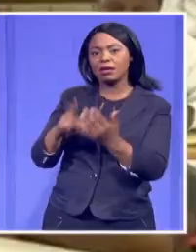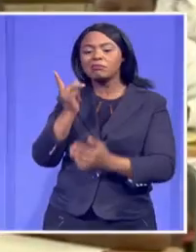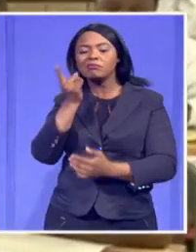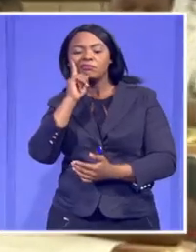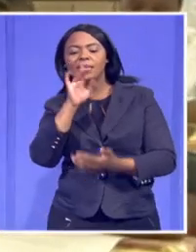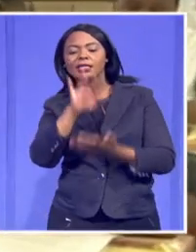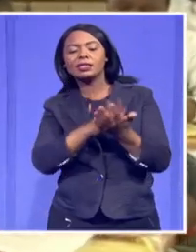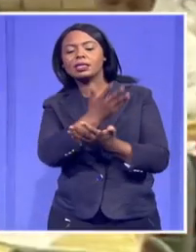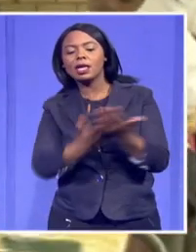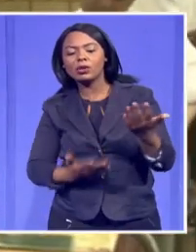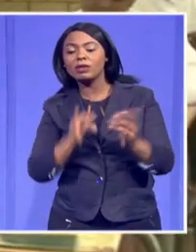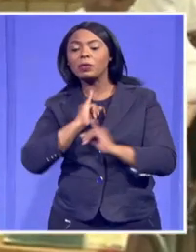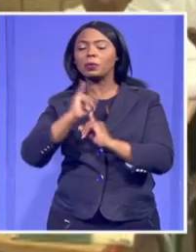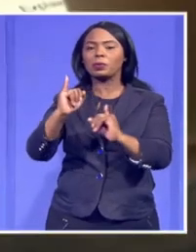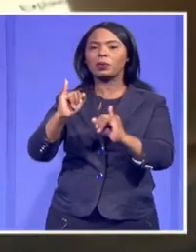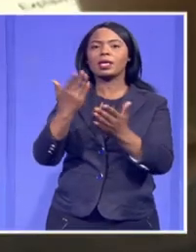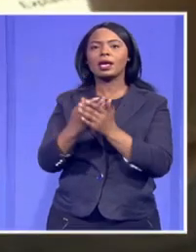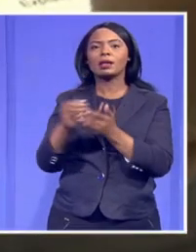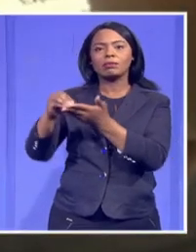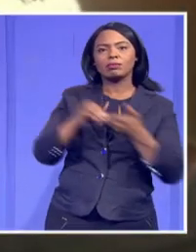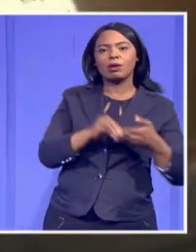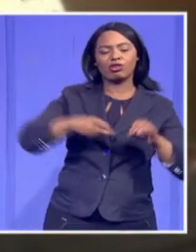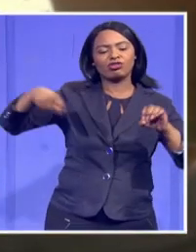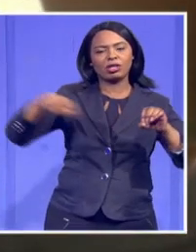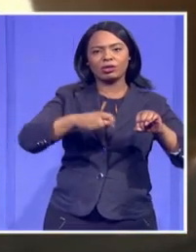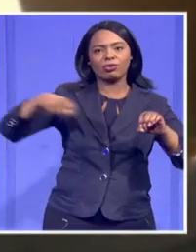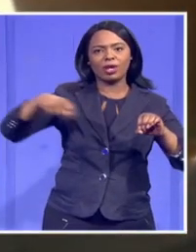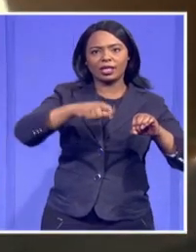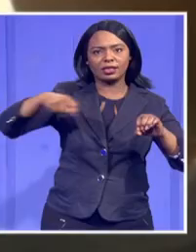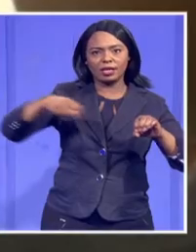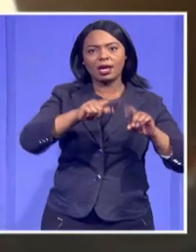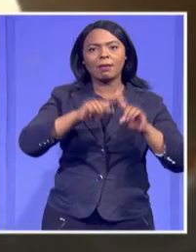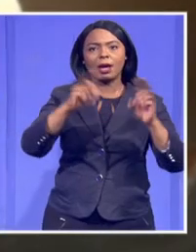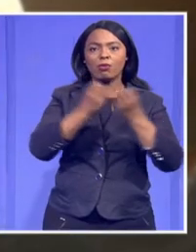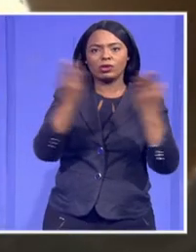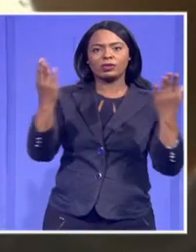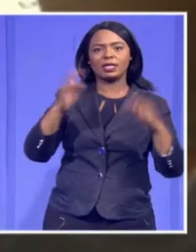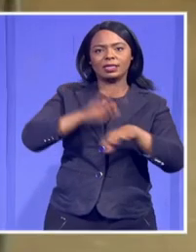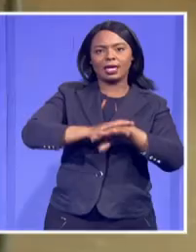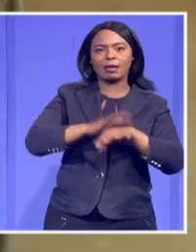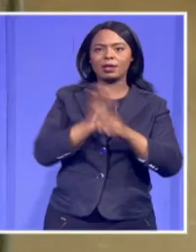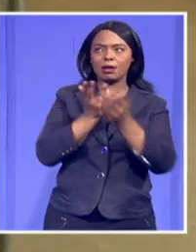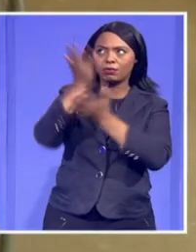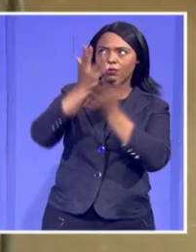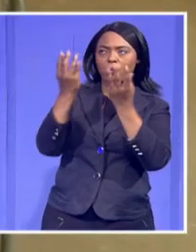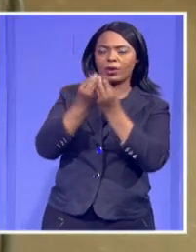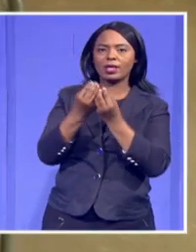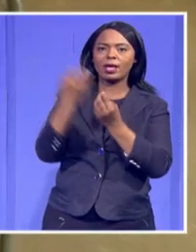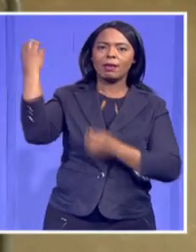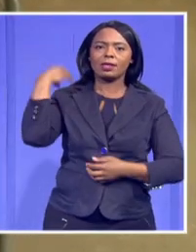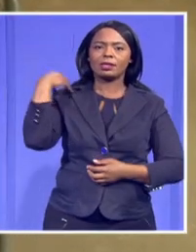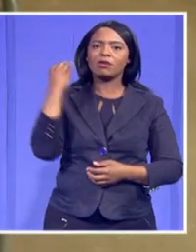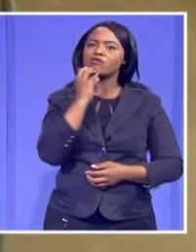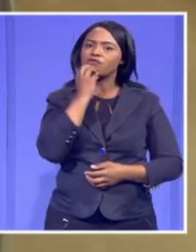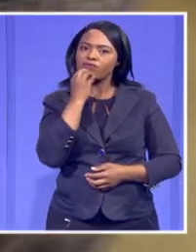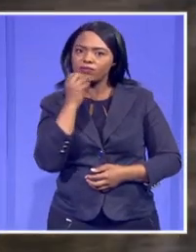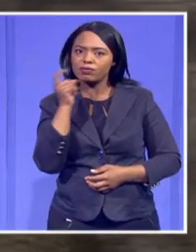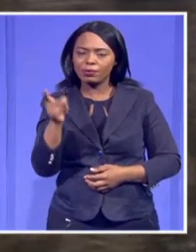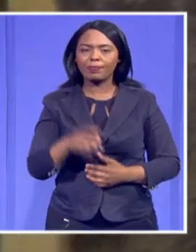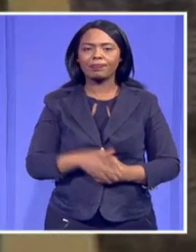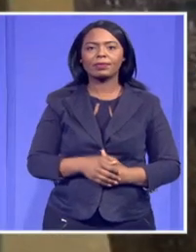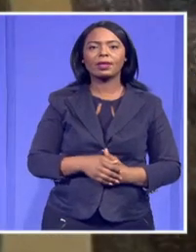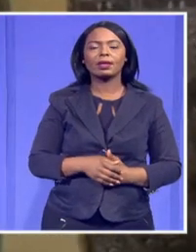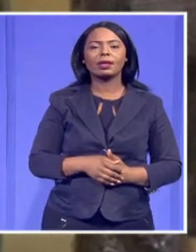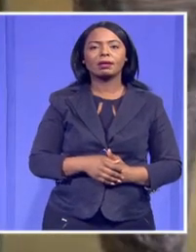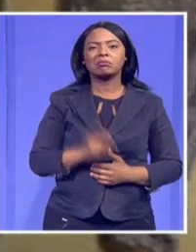that severe, we might bring generators. But half the time I'm able to speak with the Minister of Energy and really see